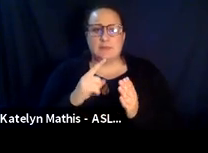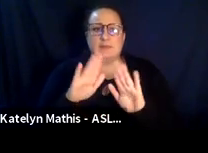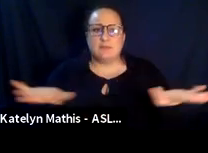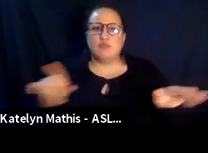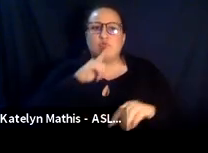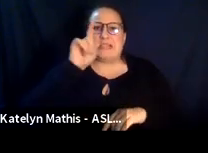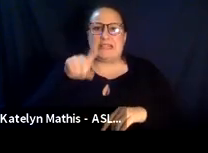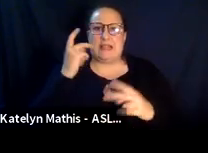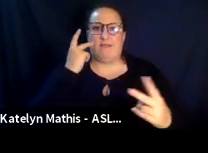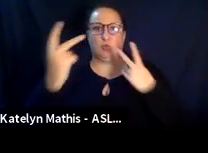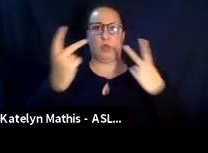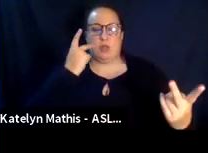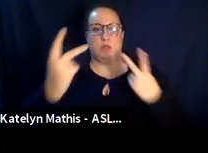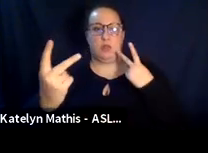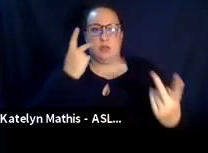the visual